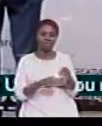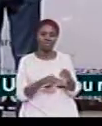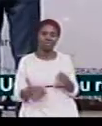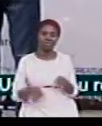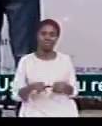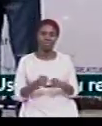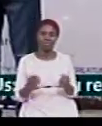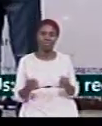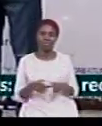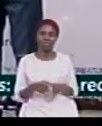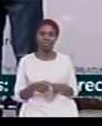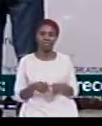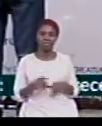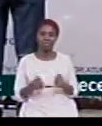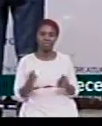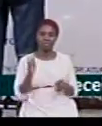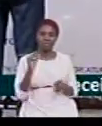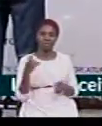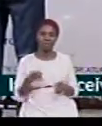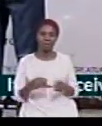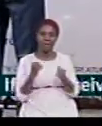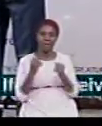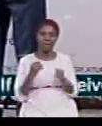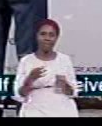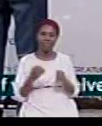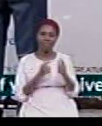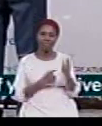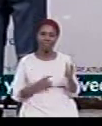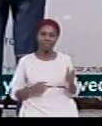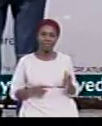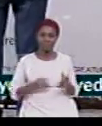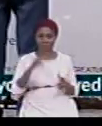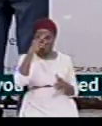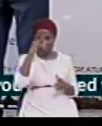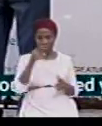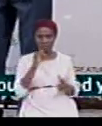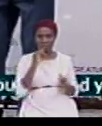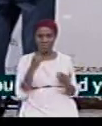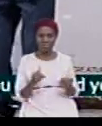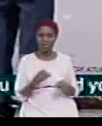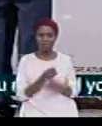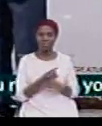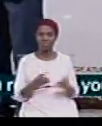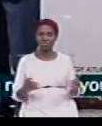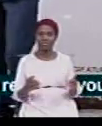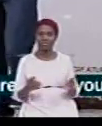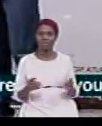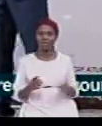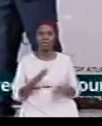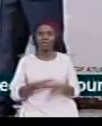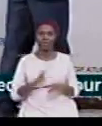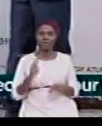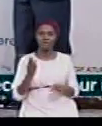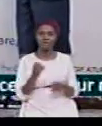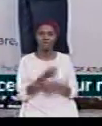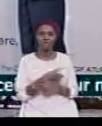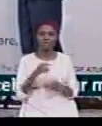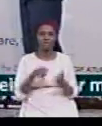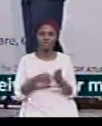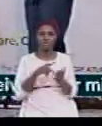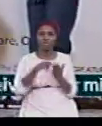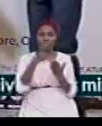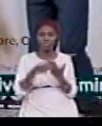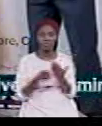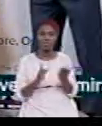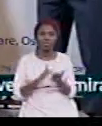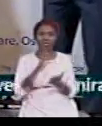hands, but by the power of the Lord, he has been delivered on the fourth day of this global crusade. Glory be to the Lord. Yeah, can you